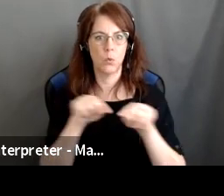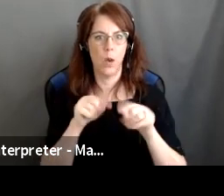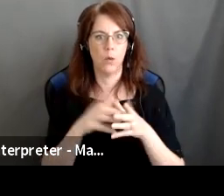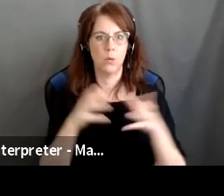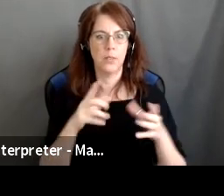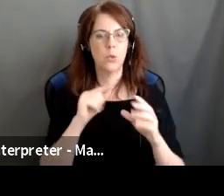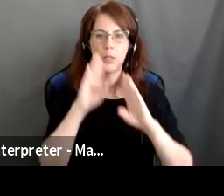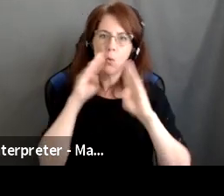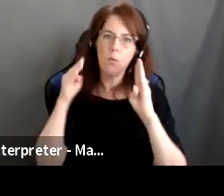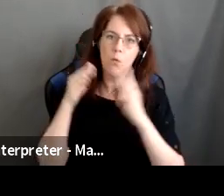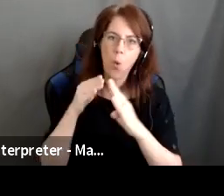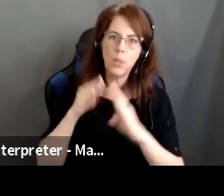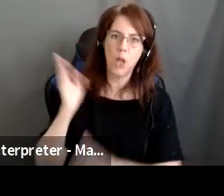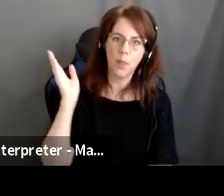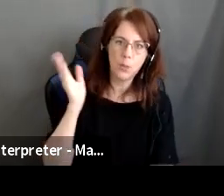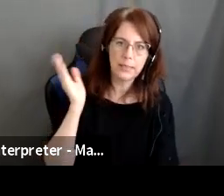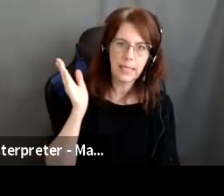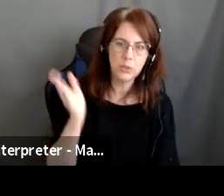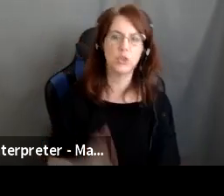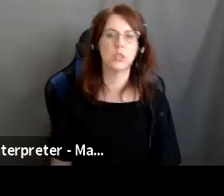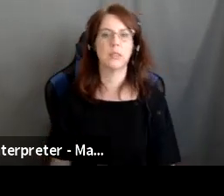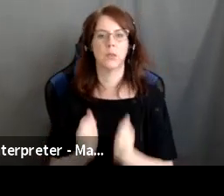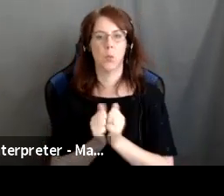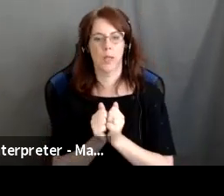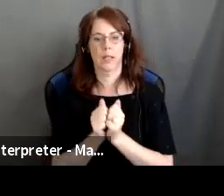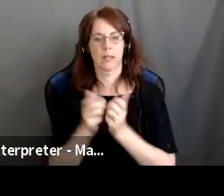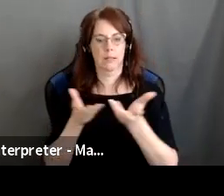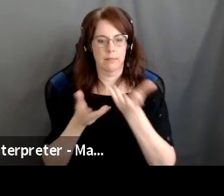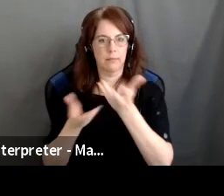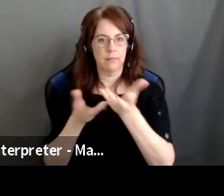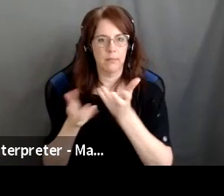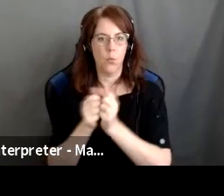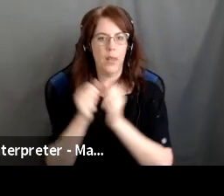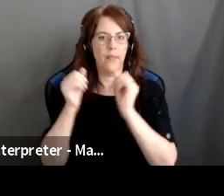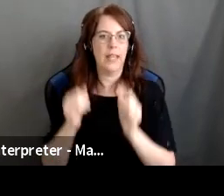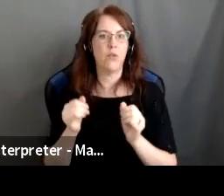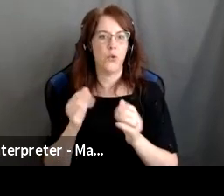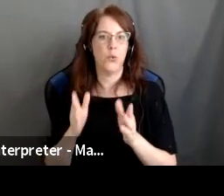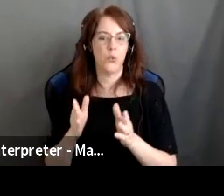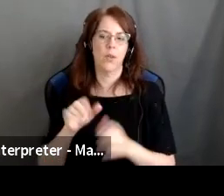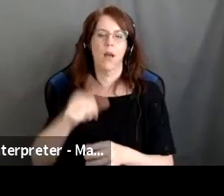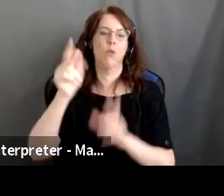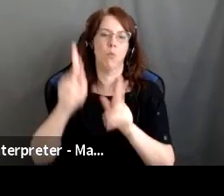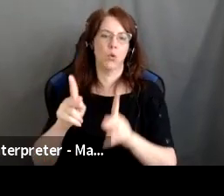can focus on the presentation with what their interviewers are saying.